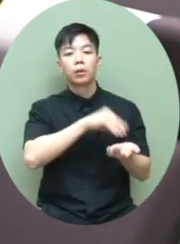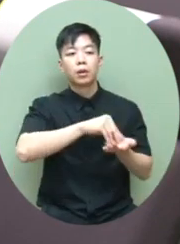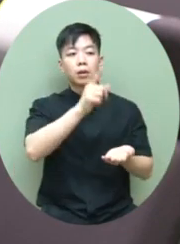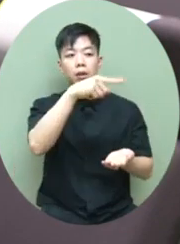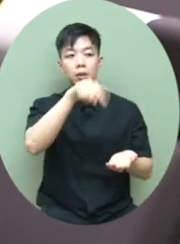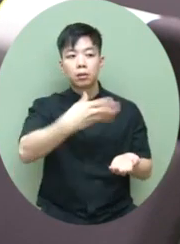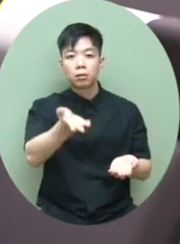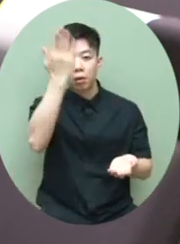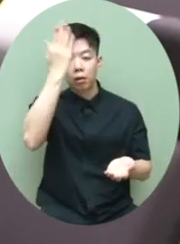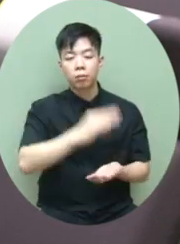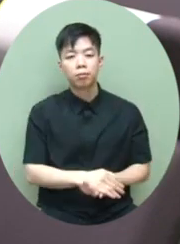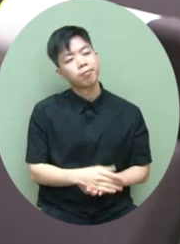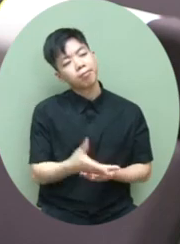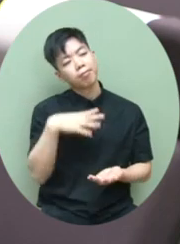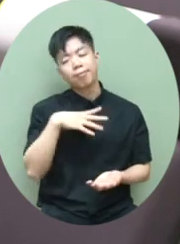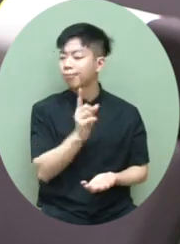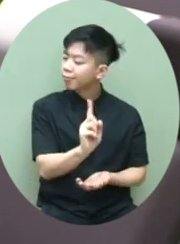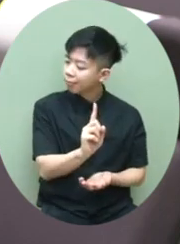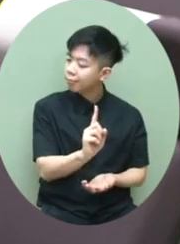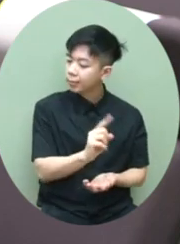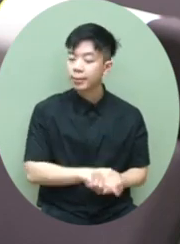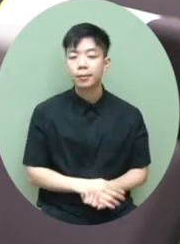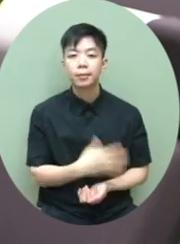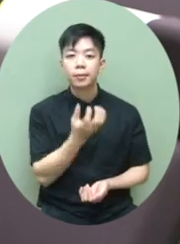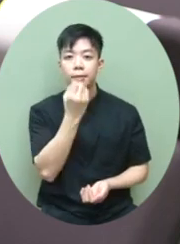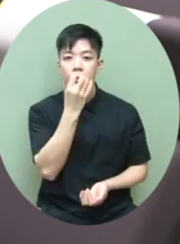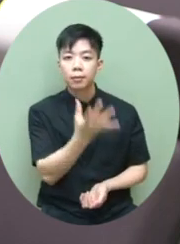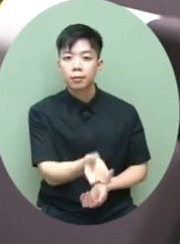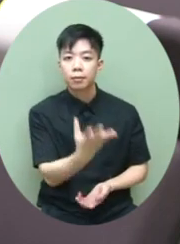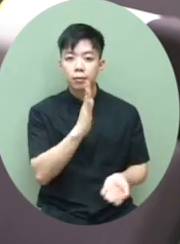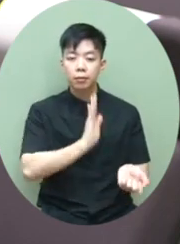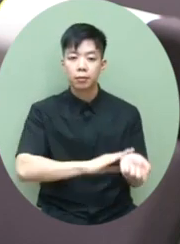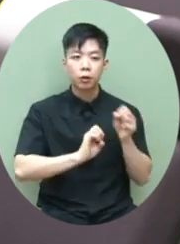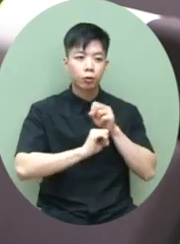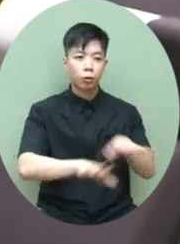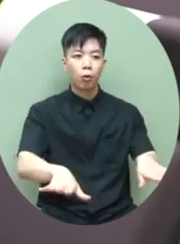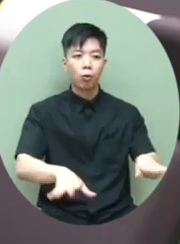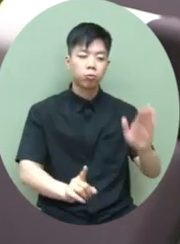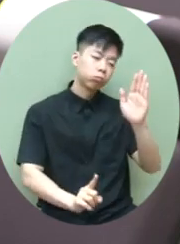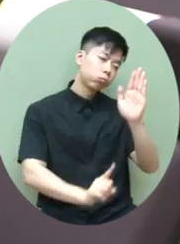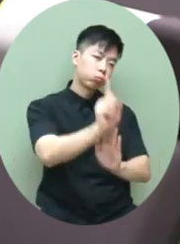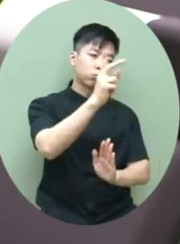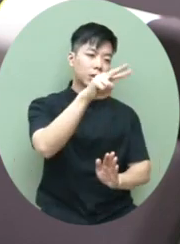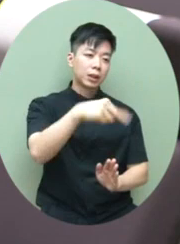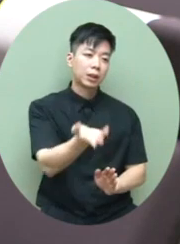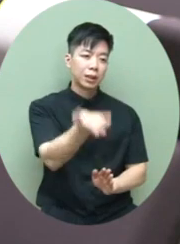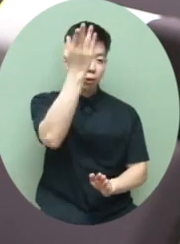do you expect local cases to go above 2,000 soon? And the second question is for Dr. Ho.